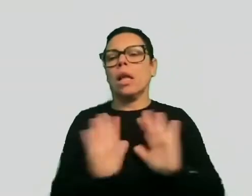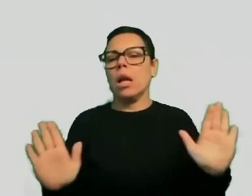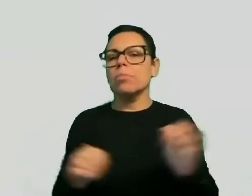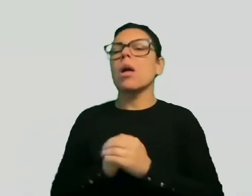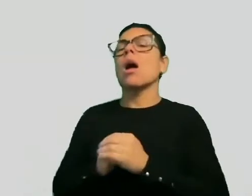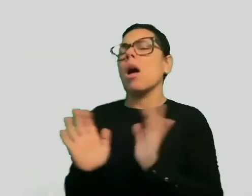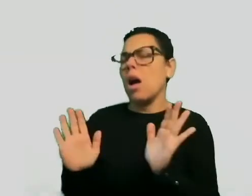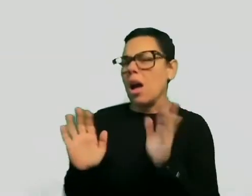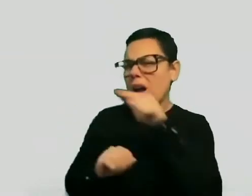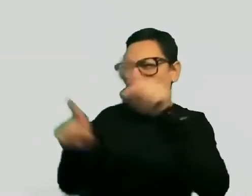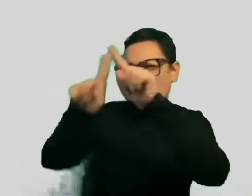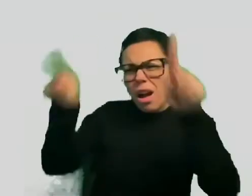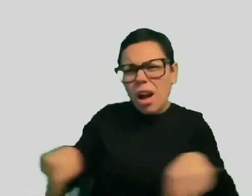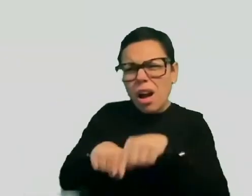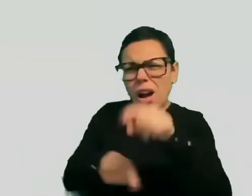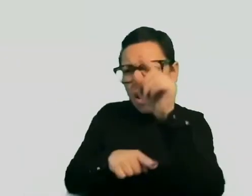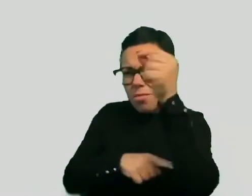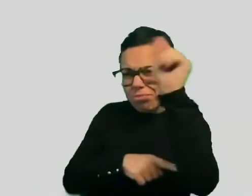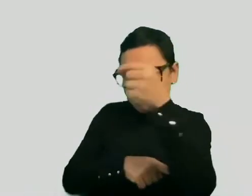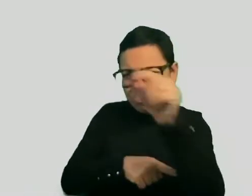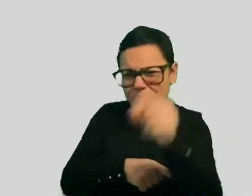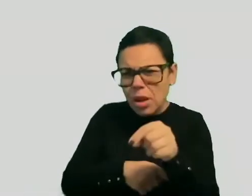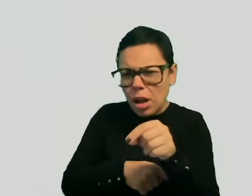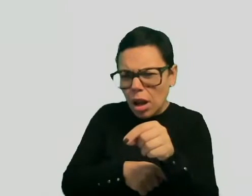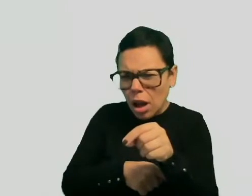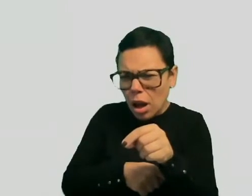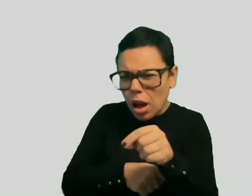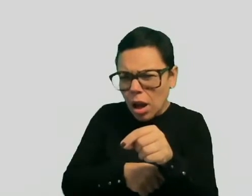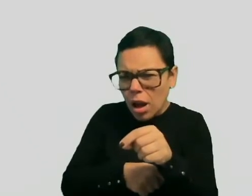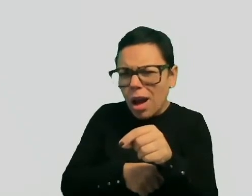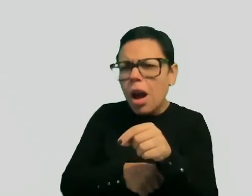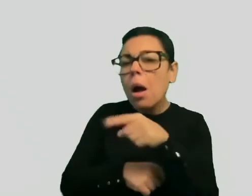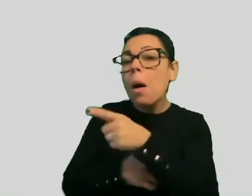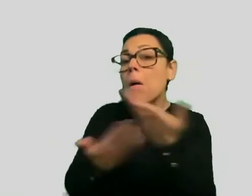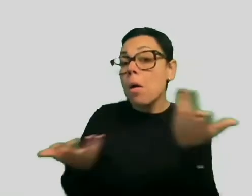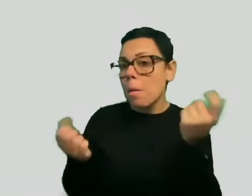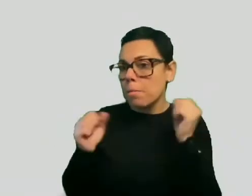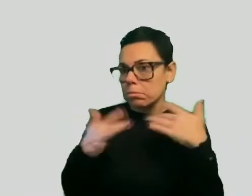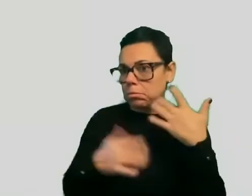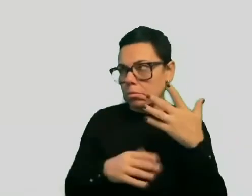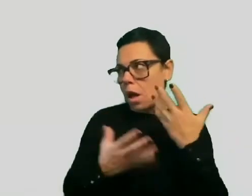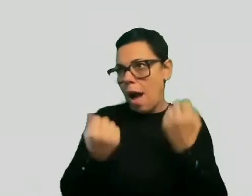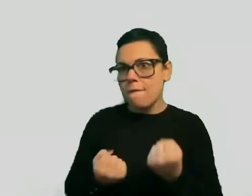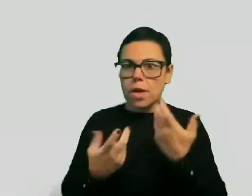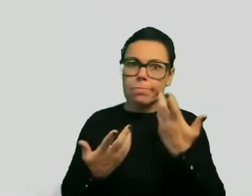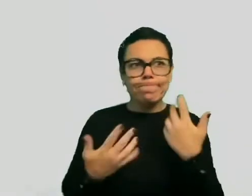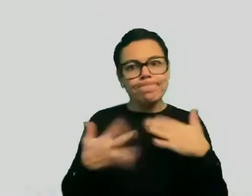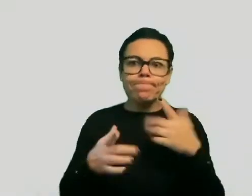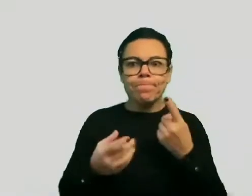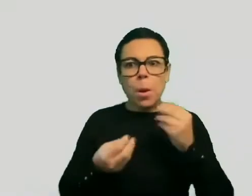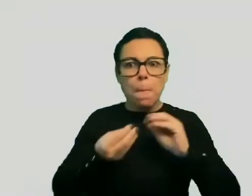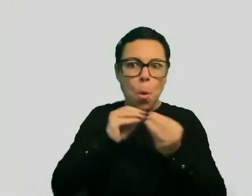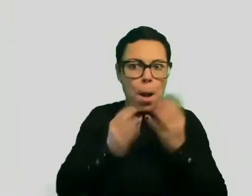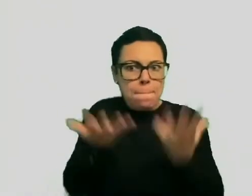civil servants a checklist, that is a recipe for disaster. I am now trying to get a building permit for to make my house